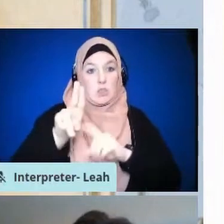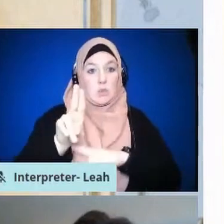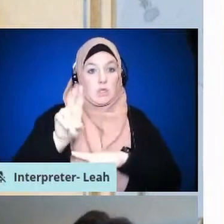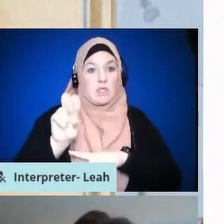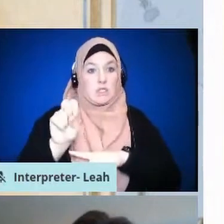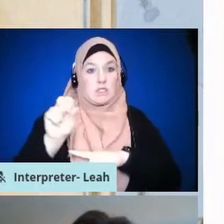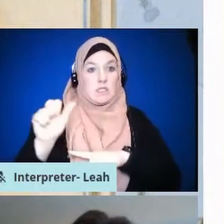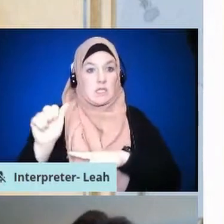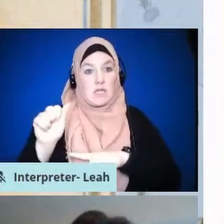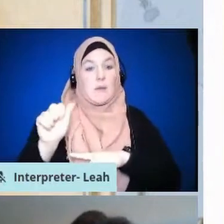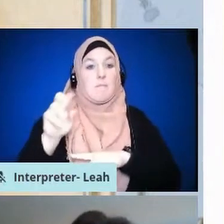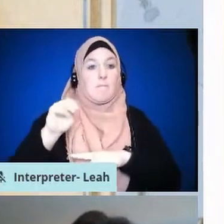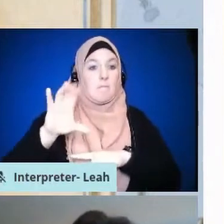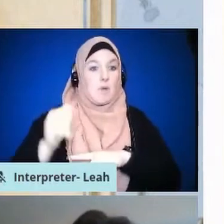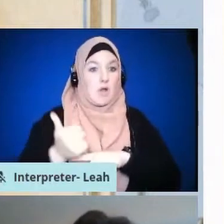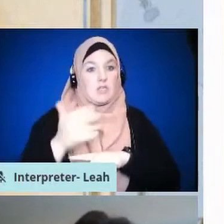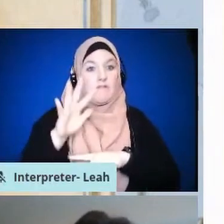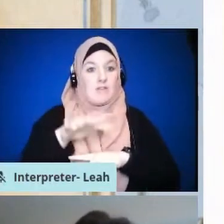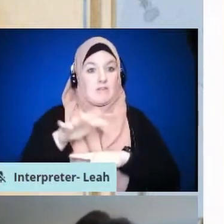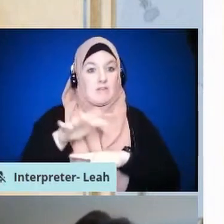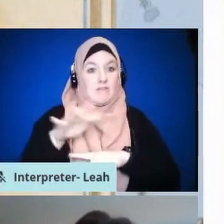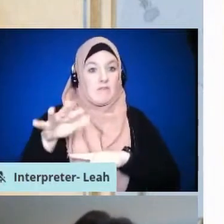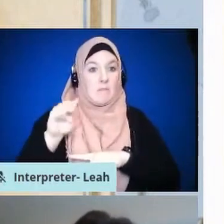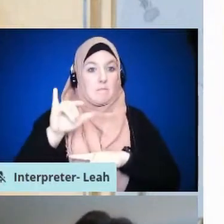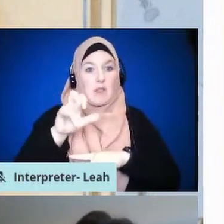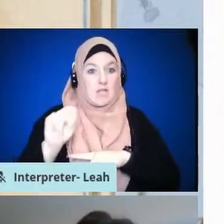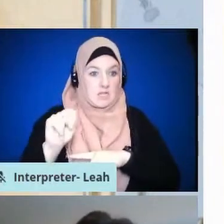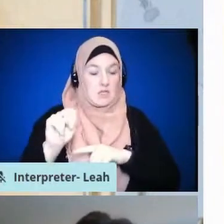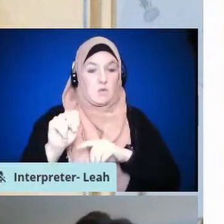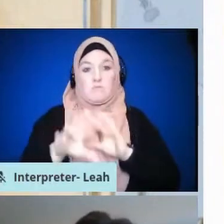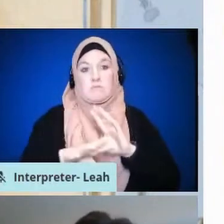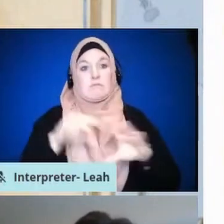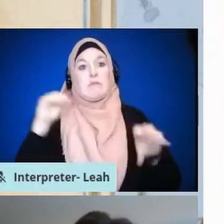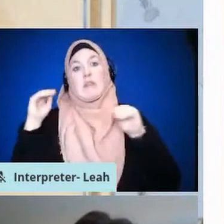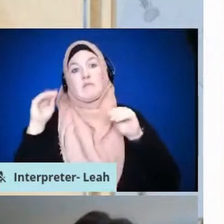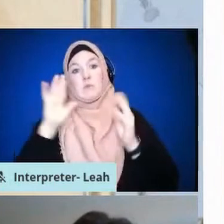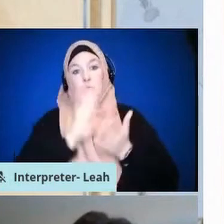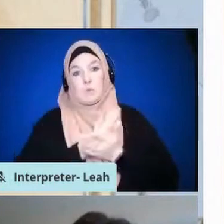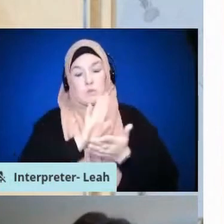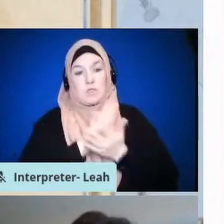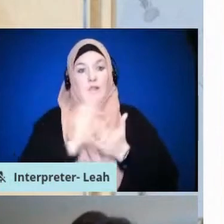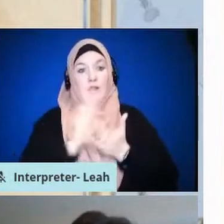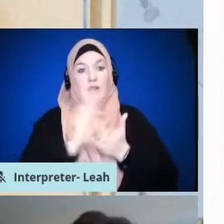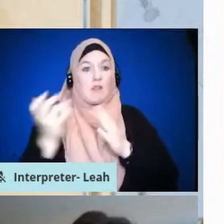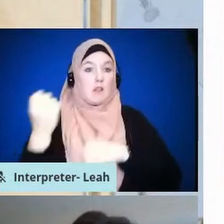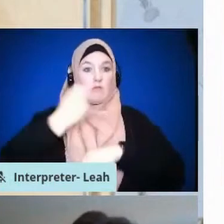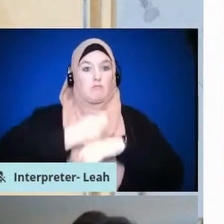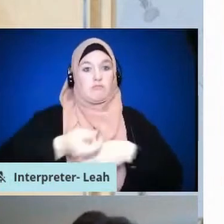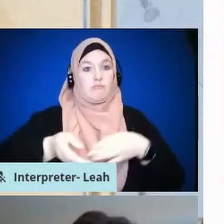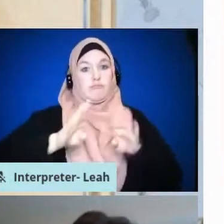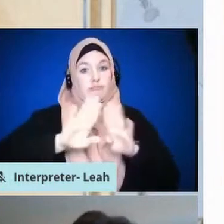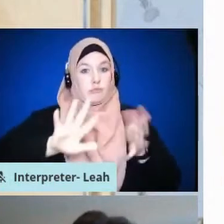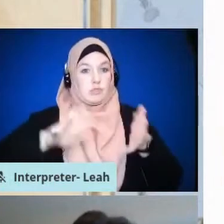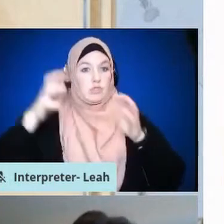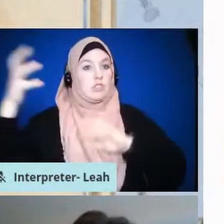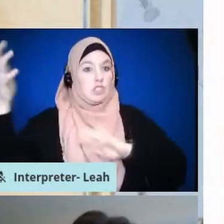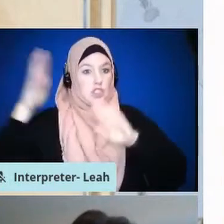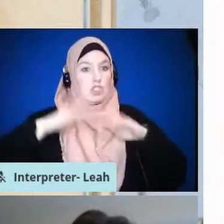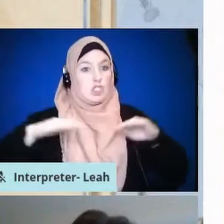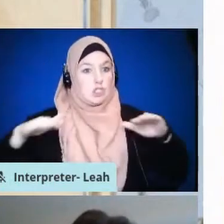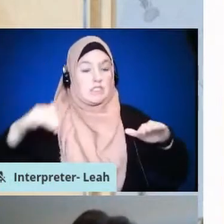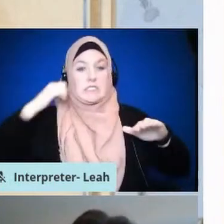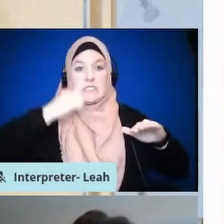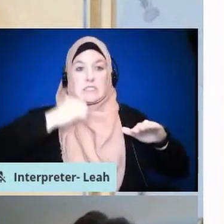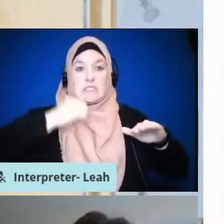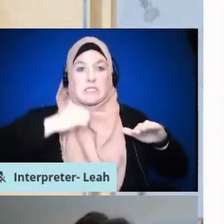in March, 55 million children were outside schools. The lockdown began by disturbing children's